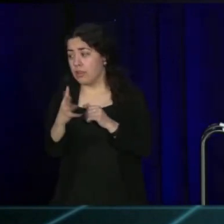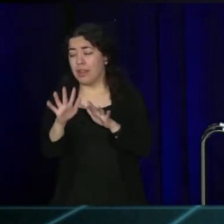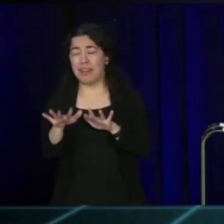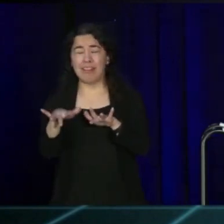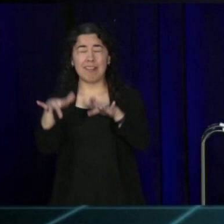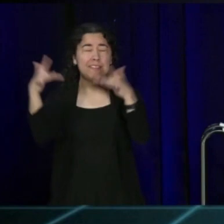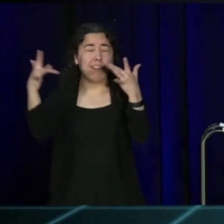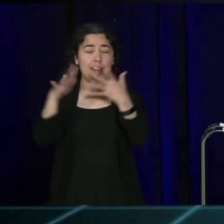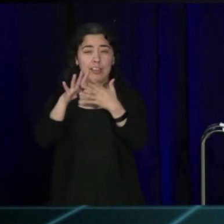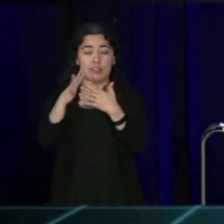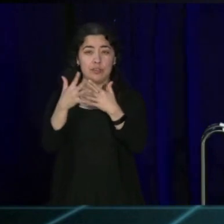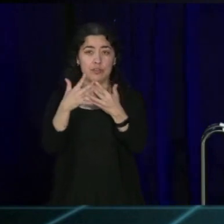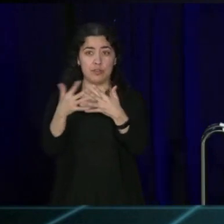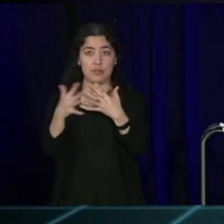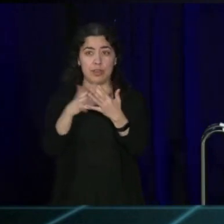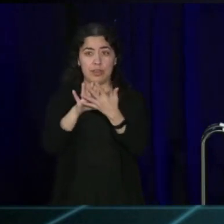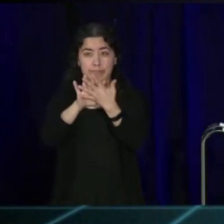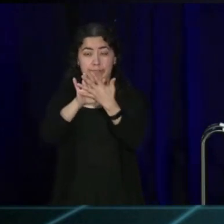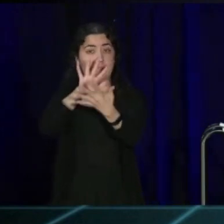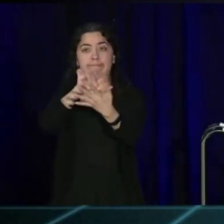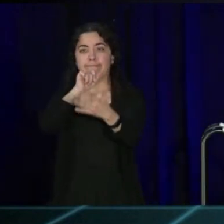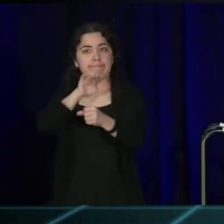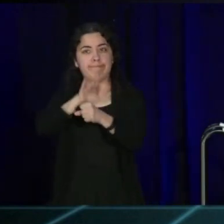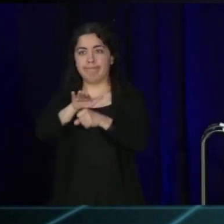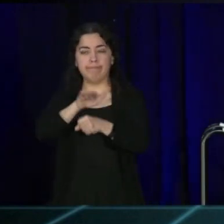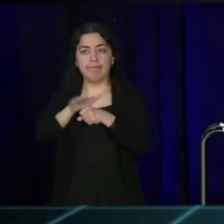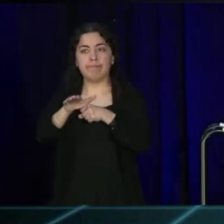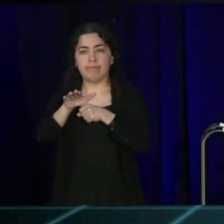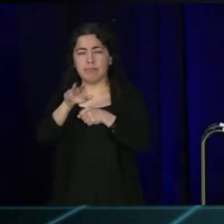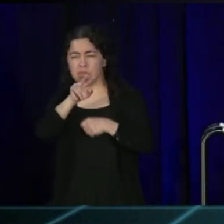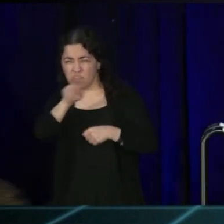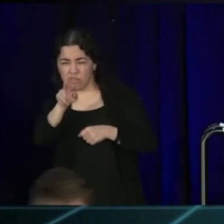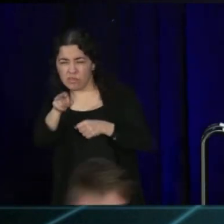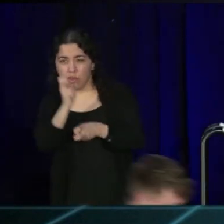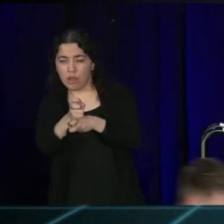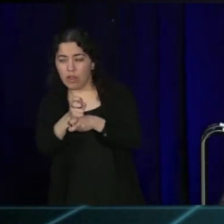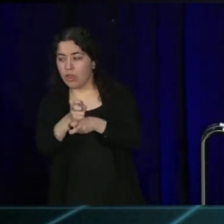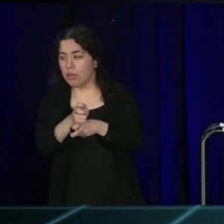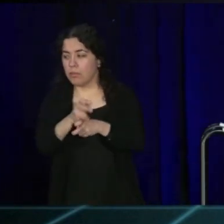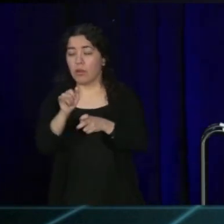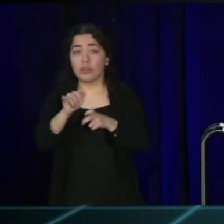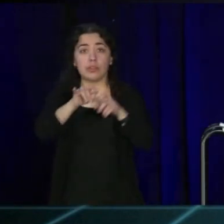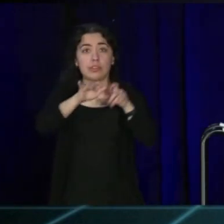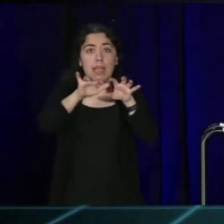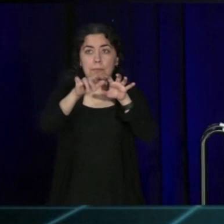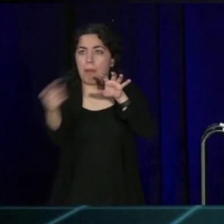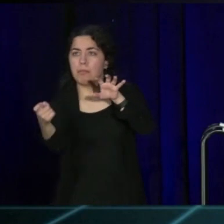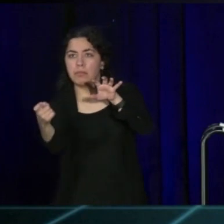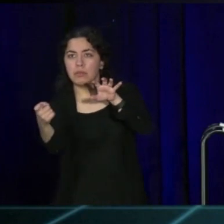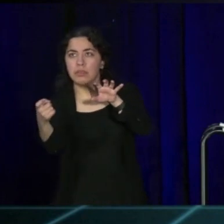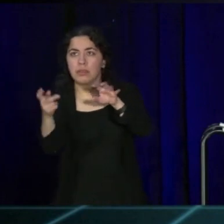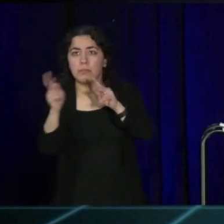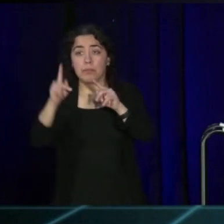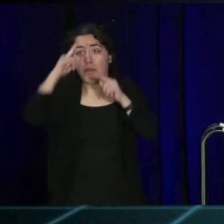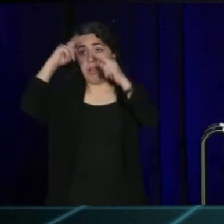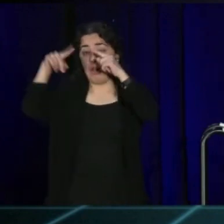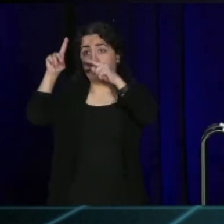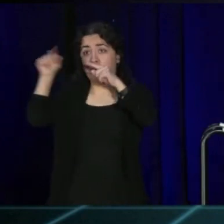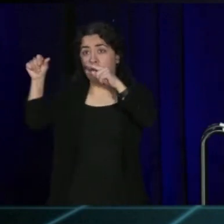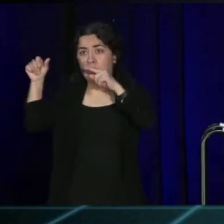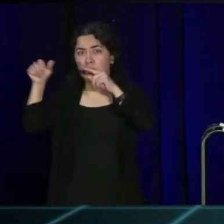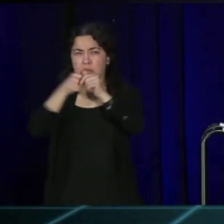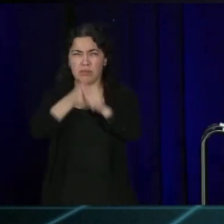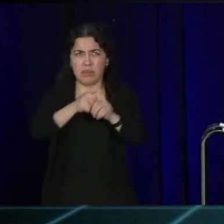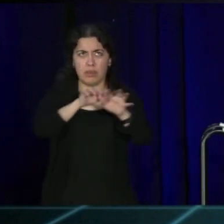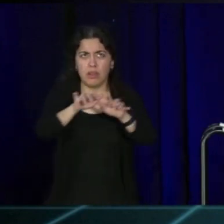less legible. But also they disappear as soon as you start typing. So it might be harder for people with cognitive disabilities to keep track of inputs, especially